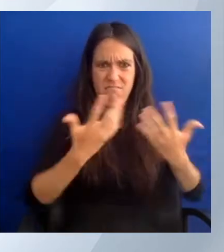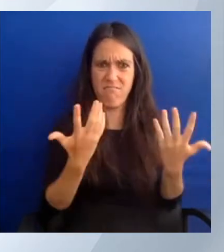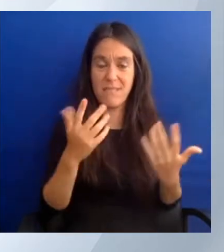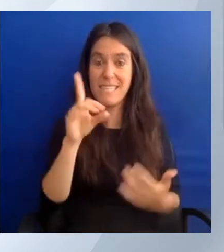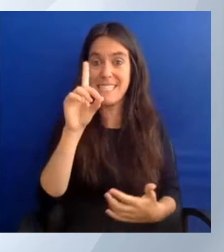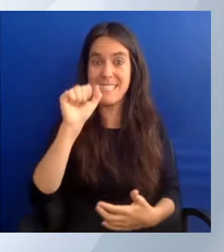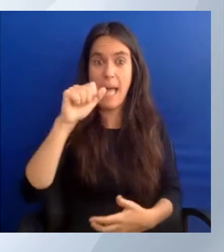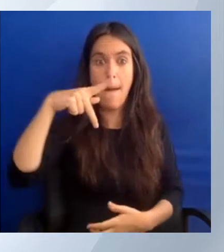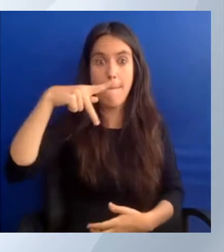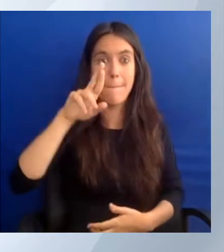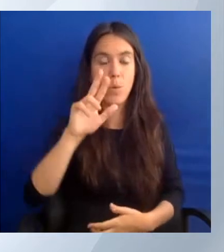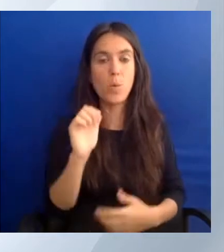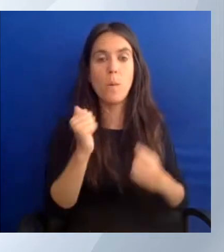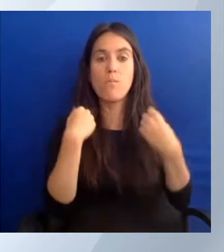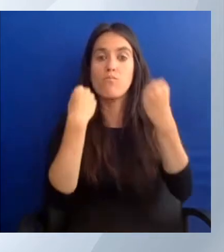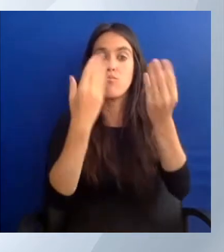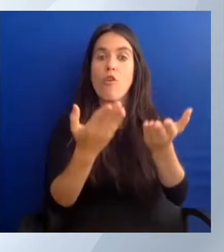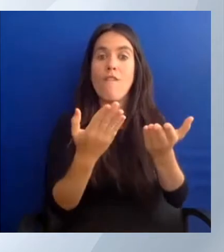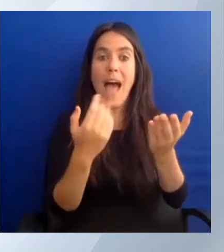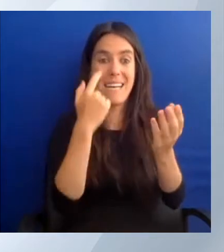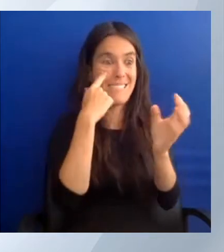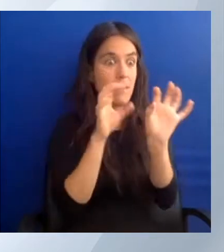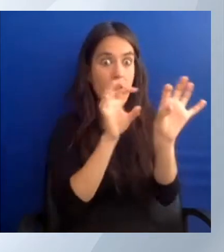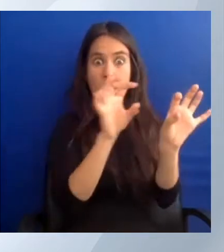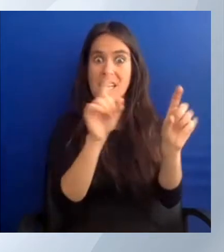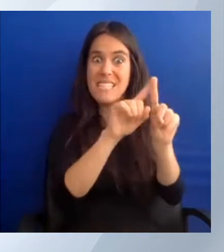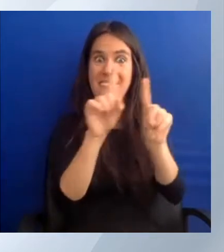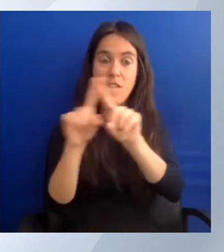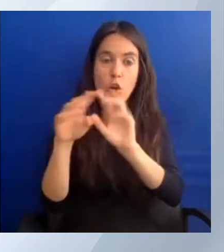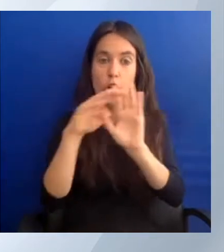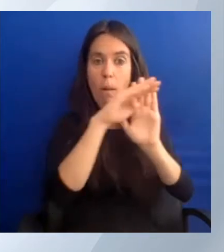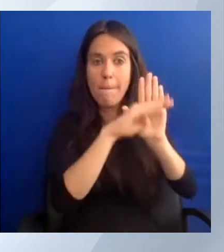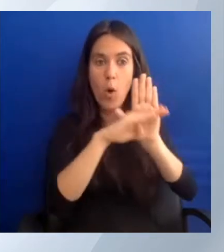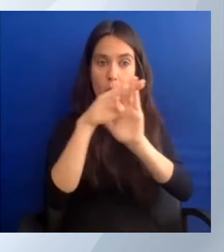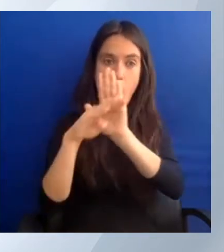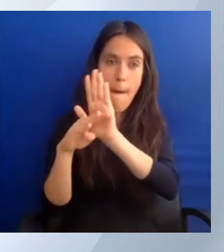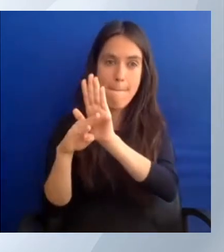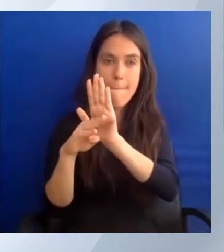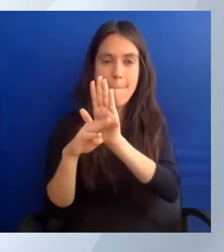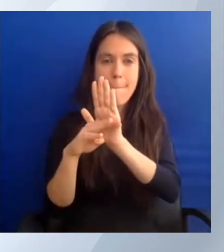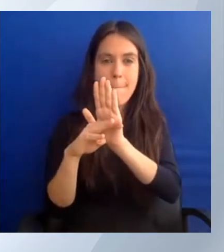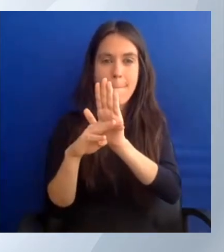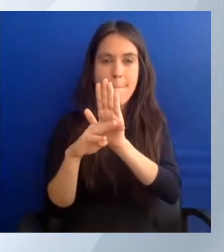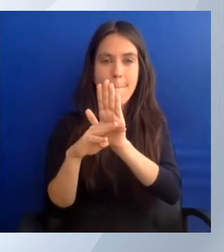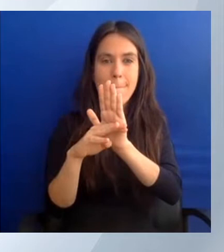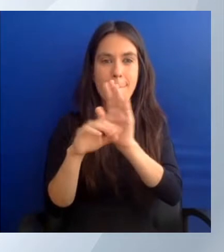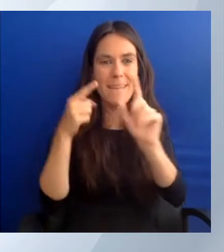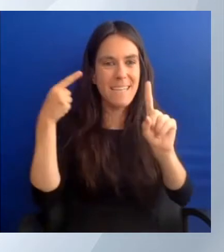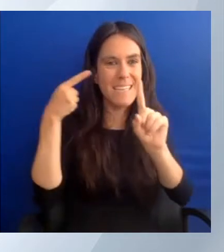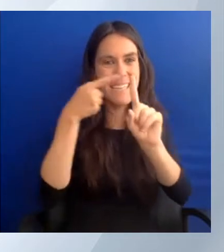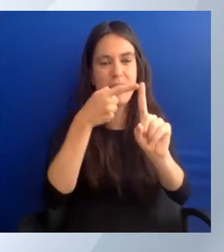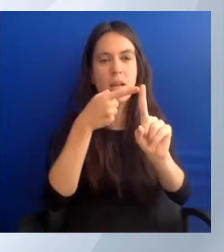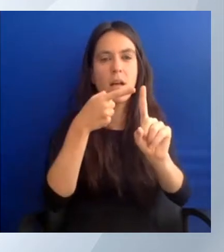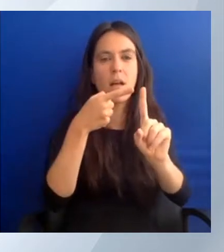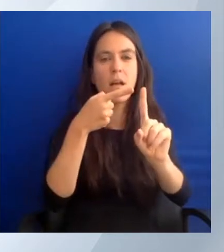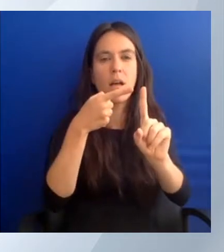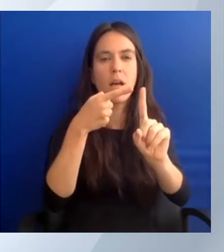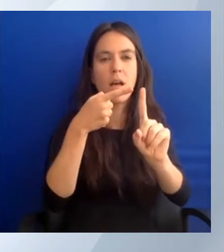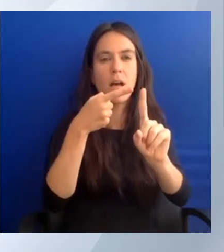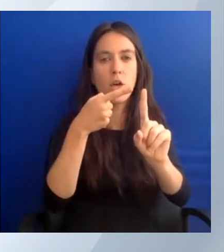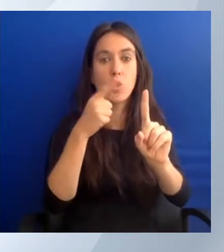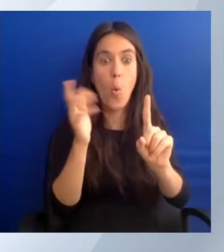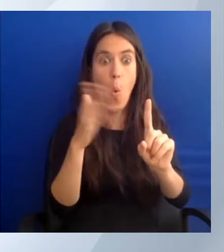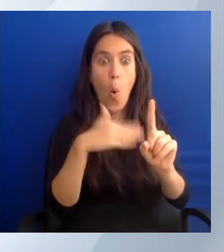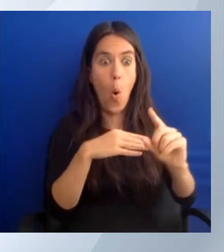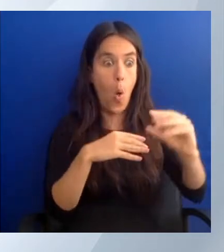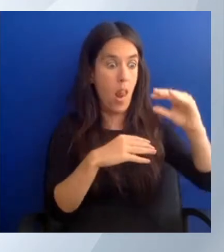to your code as a set of standard local endpoint. So as you can see that all the building blocks of Dapr